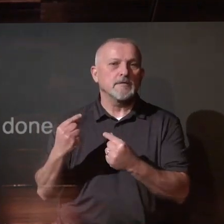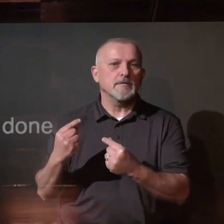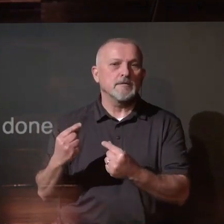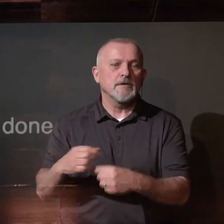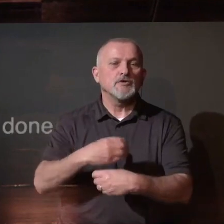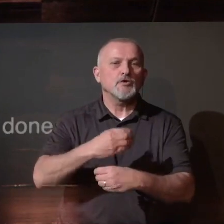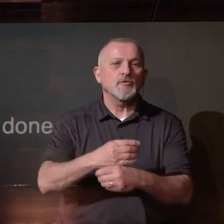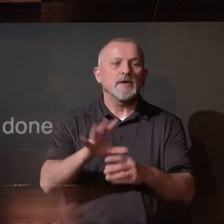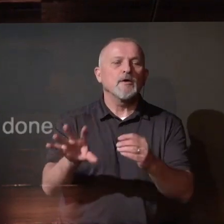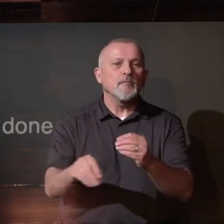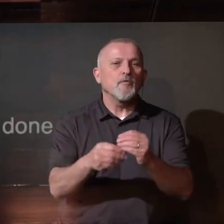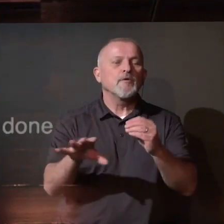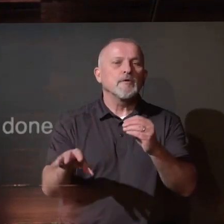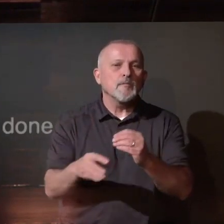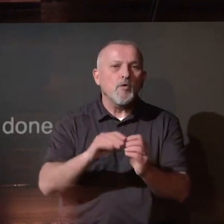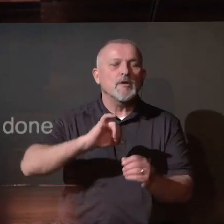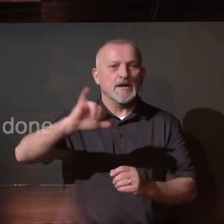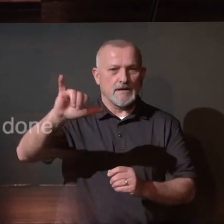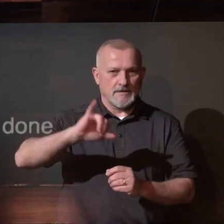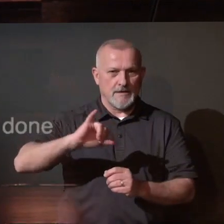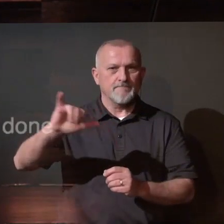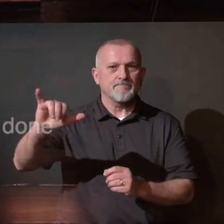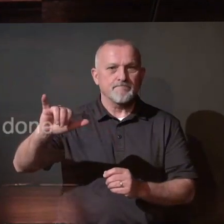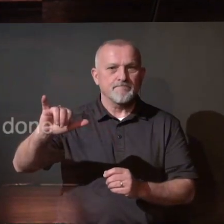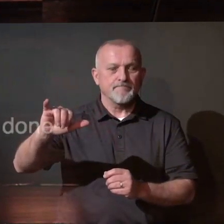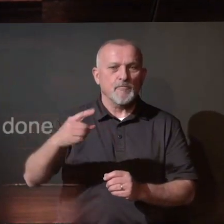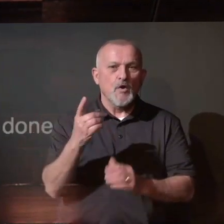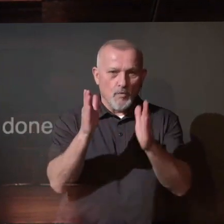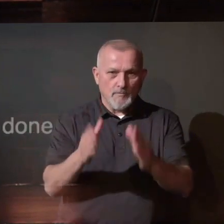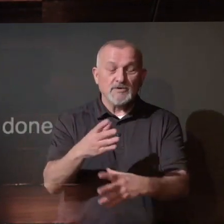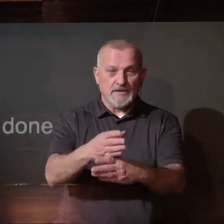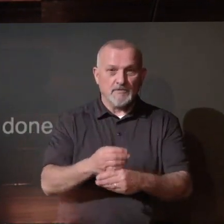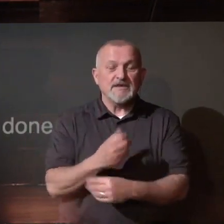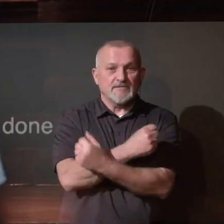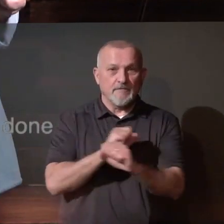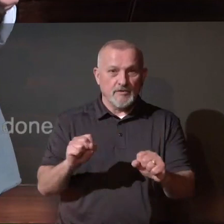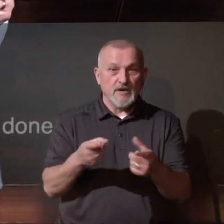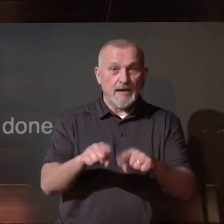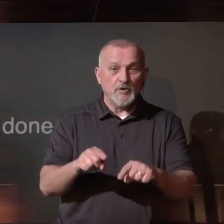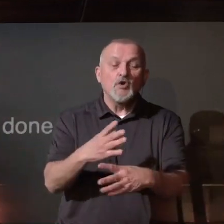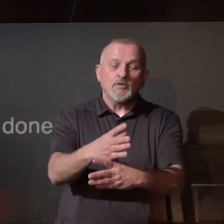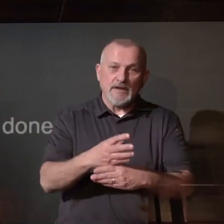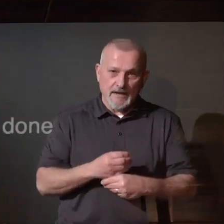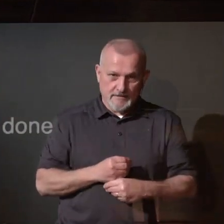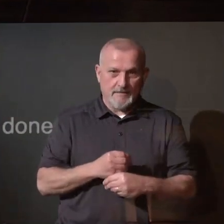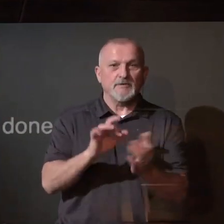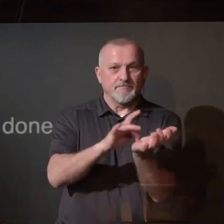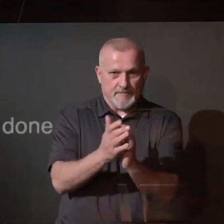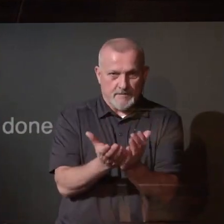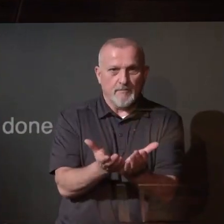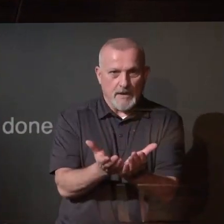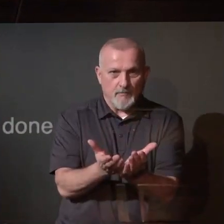replicating. You taking one person who has received salvation, and when they embrace God's word, they turn